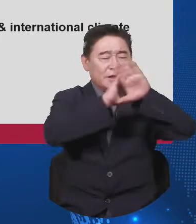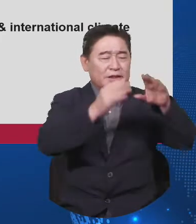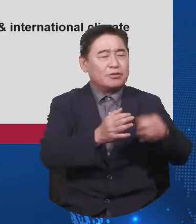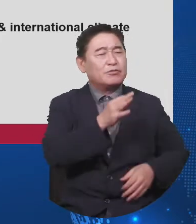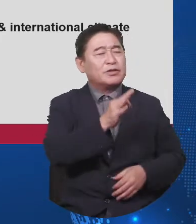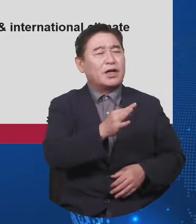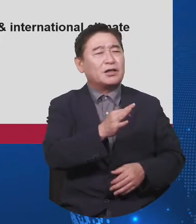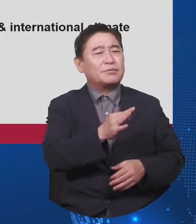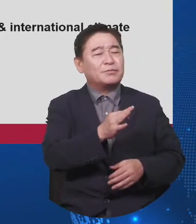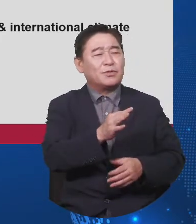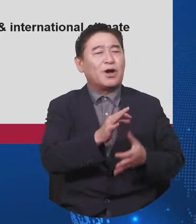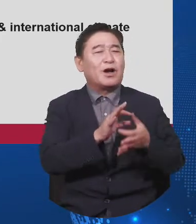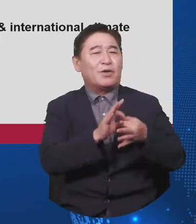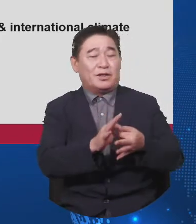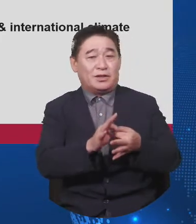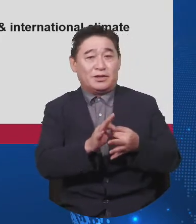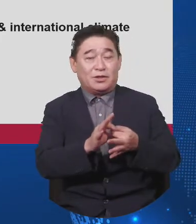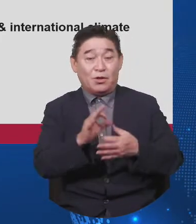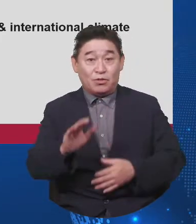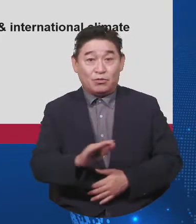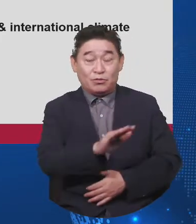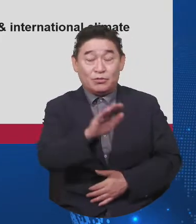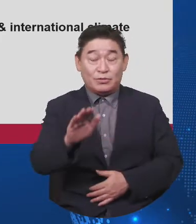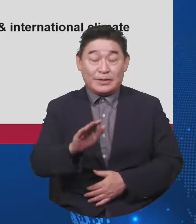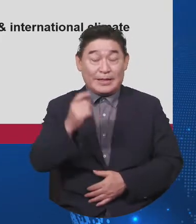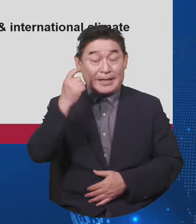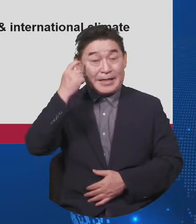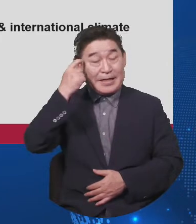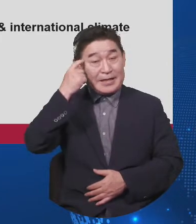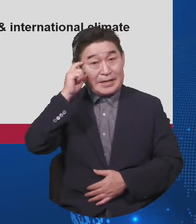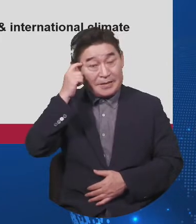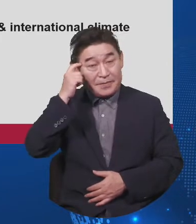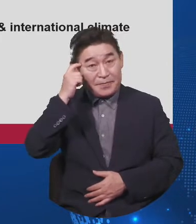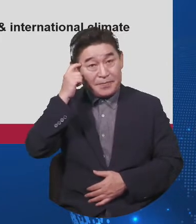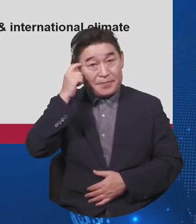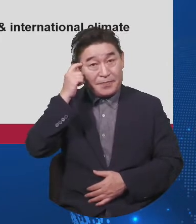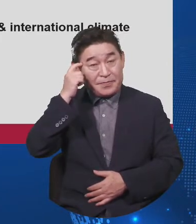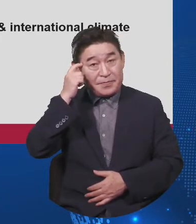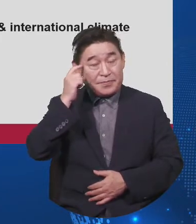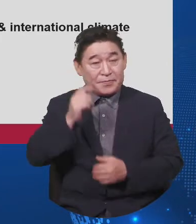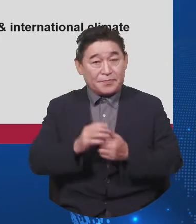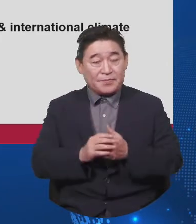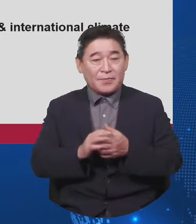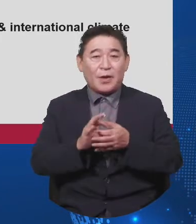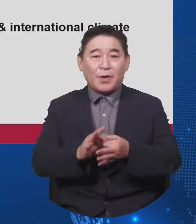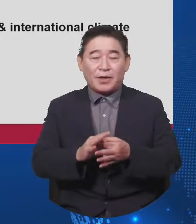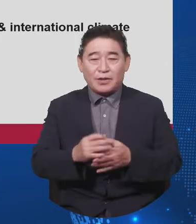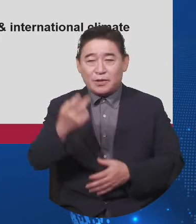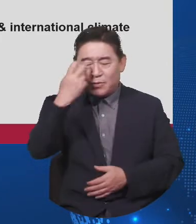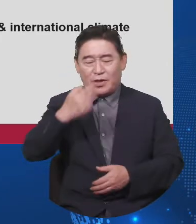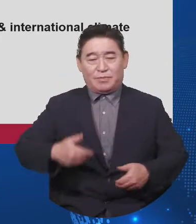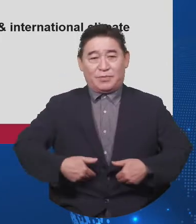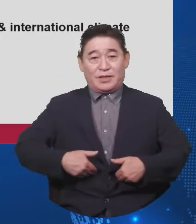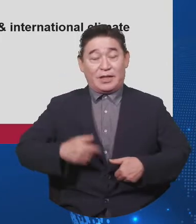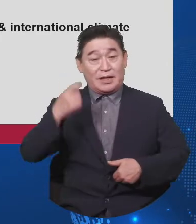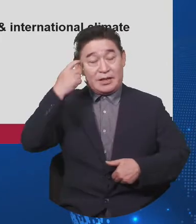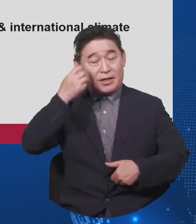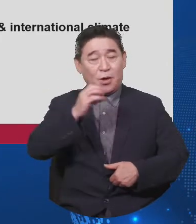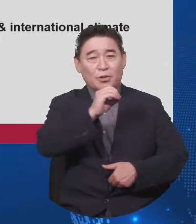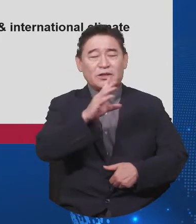really think this is something what is important. OECD is doing some analytical work, but this is not accepted